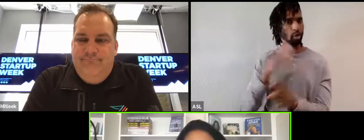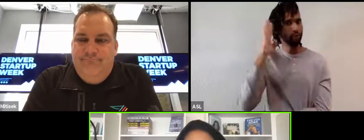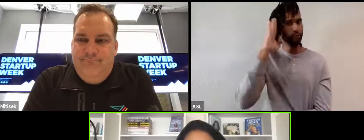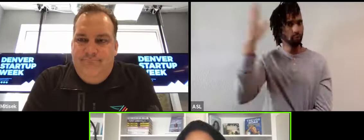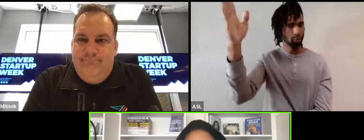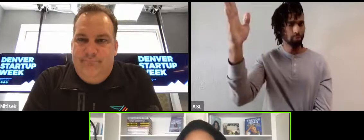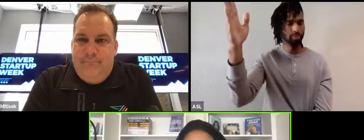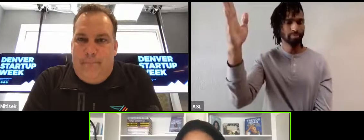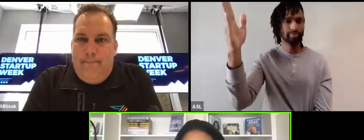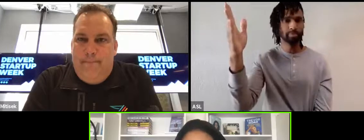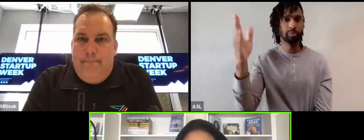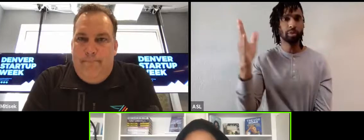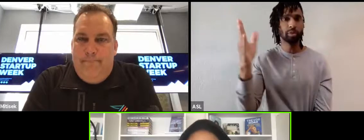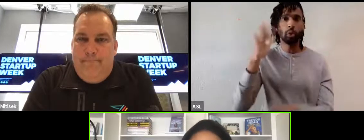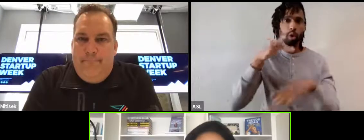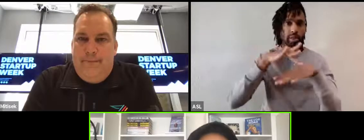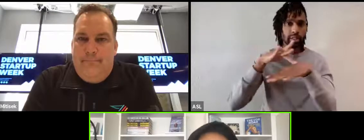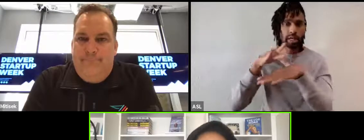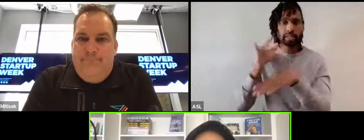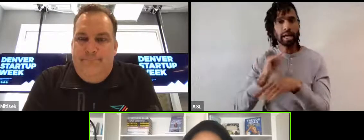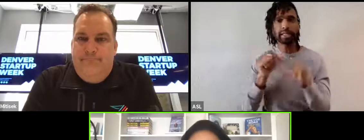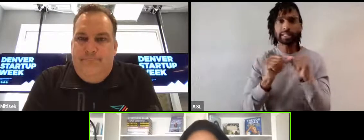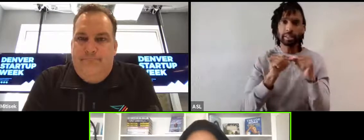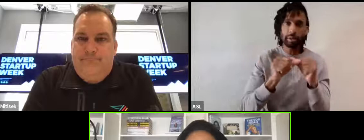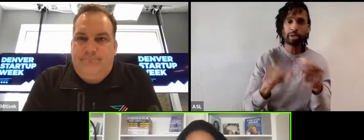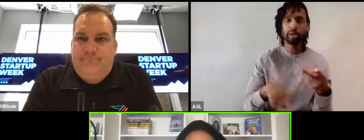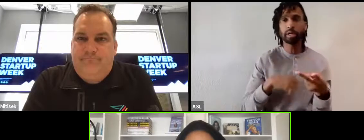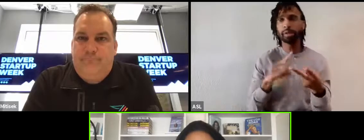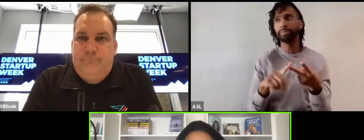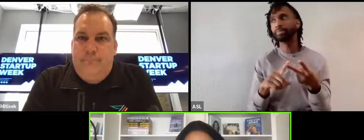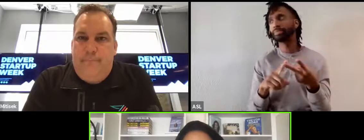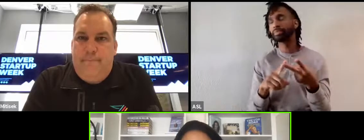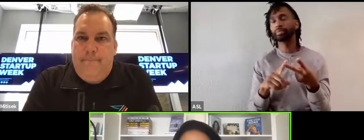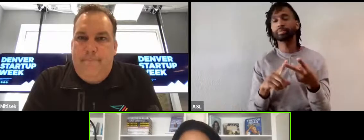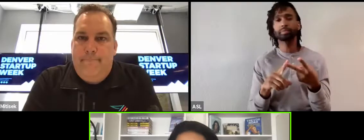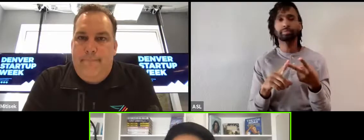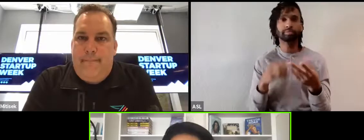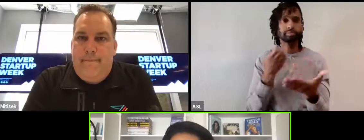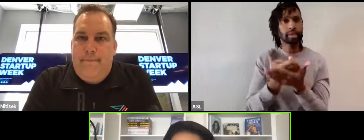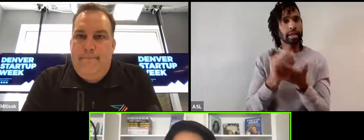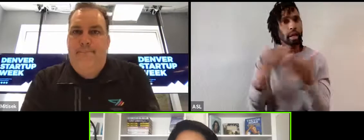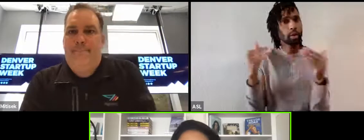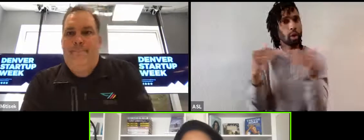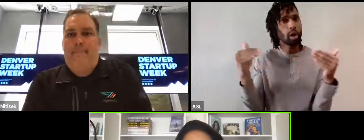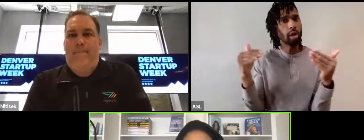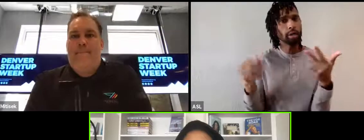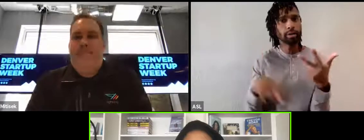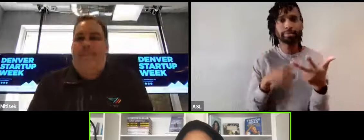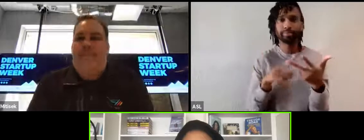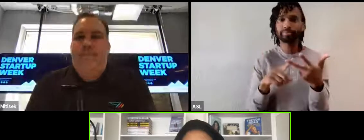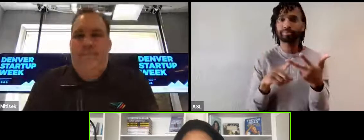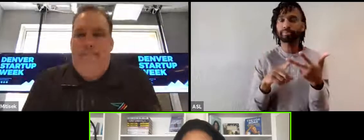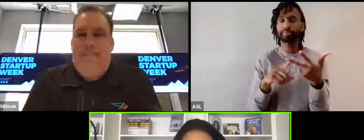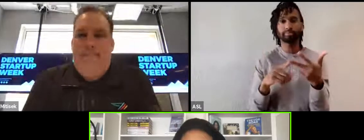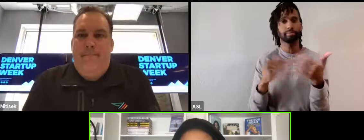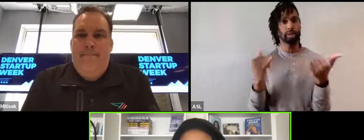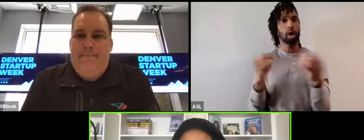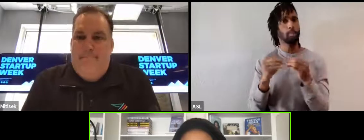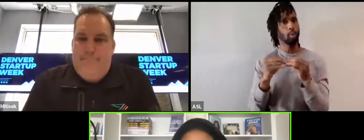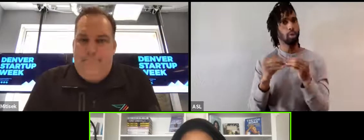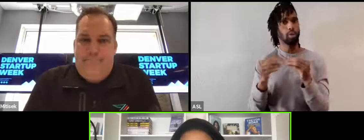going to touch on things like sustainability and economic equality and now more and